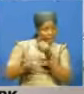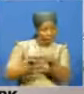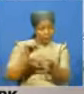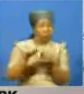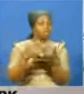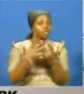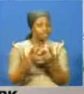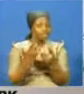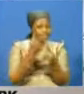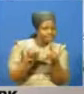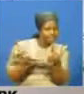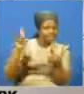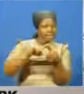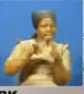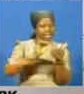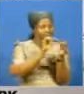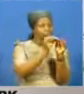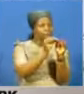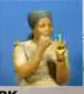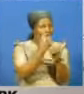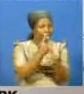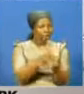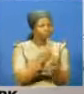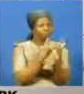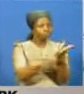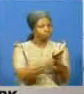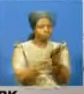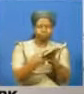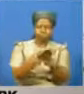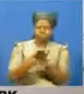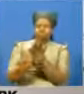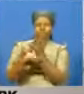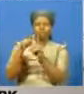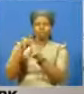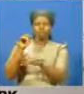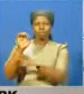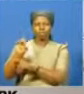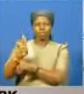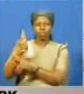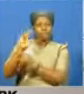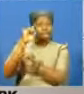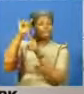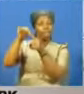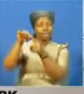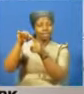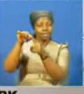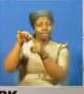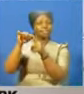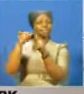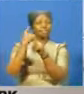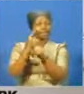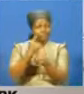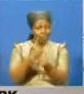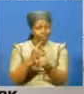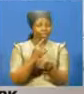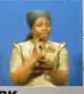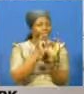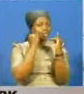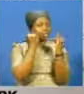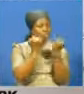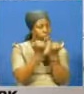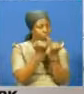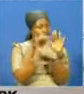number of unilateral discussions by the European Union targeted at the multilateral institution